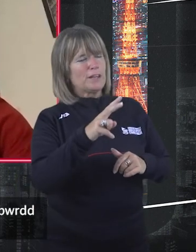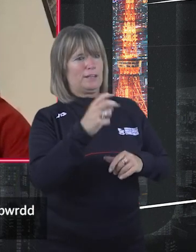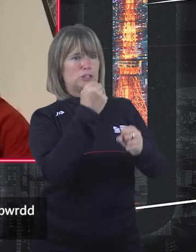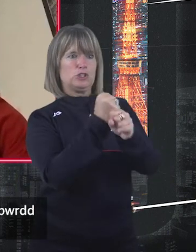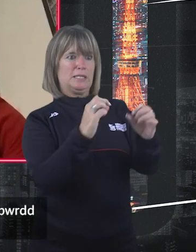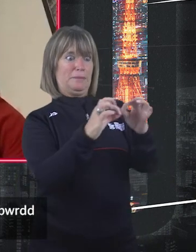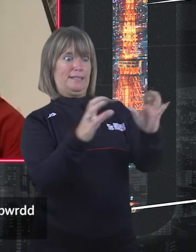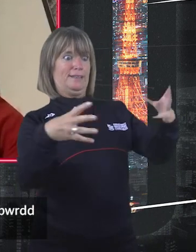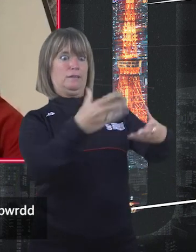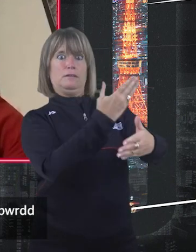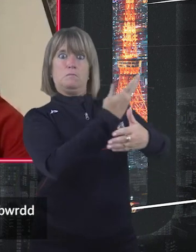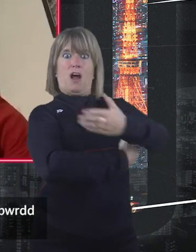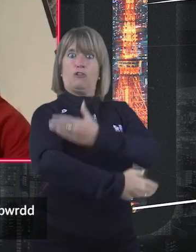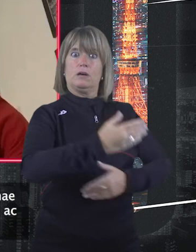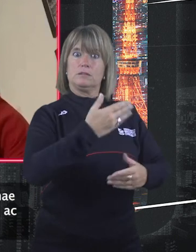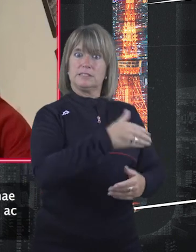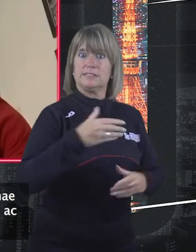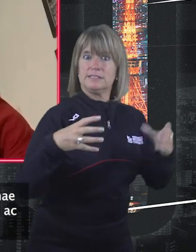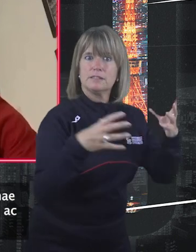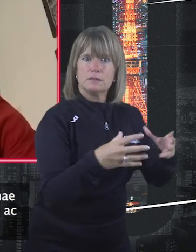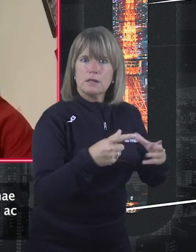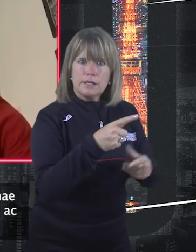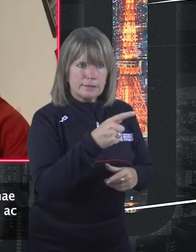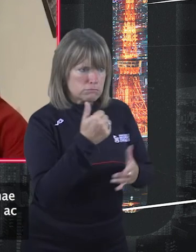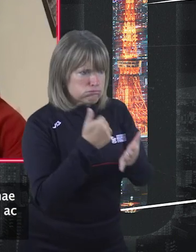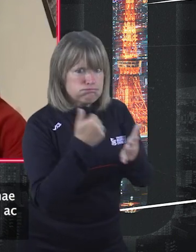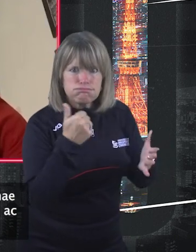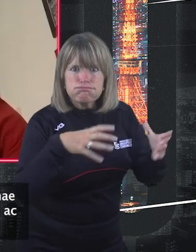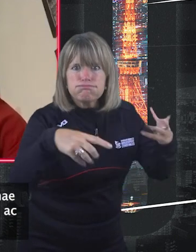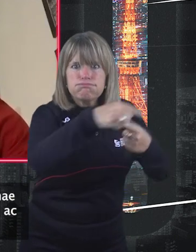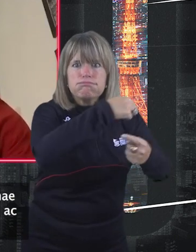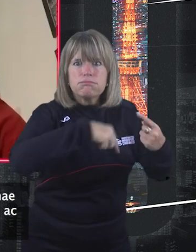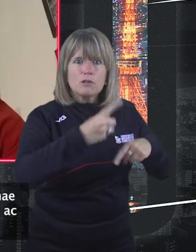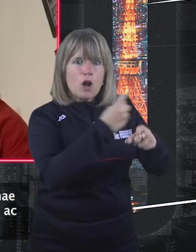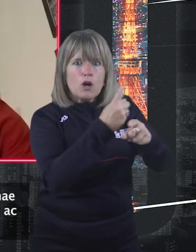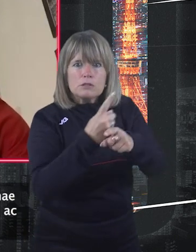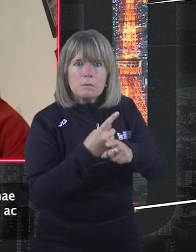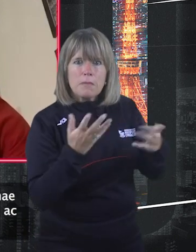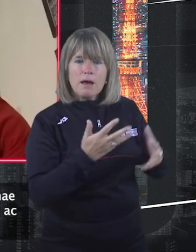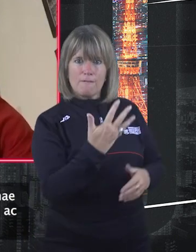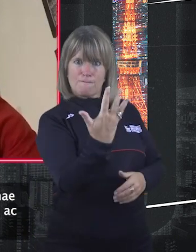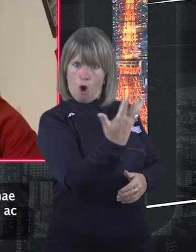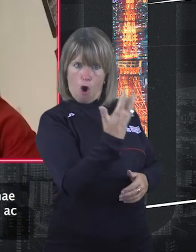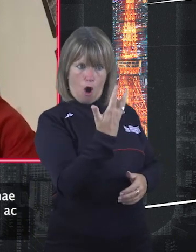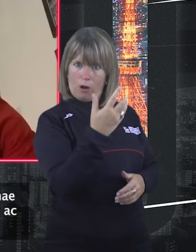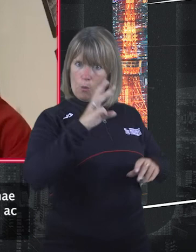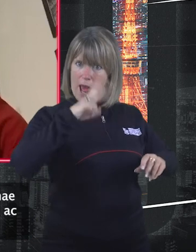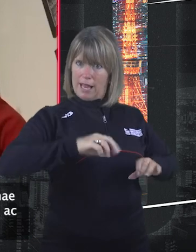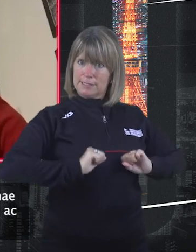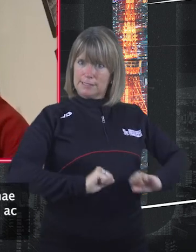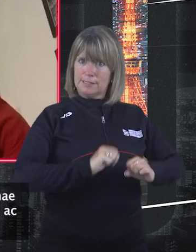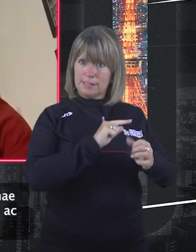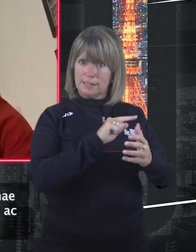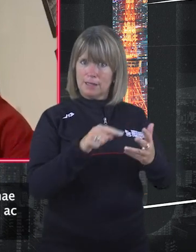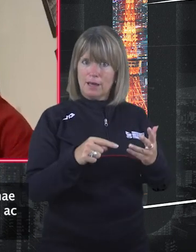tennis, it's quite phenomenal. I'm speaking to a lot of the players, but 4 from Wales. You've got you and Rob, who